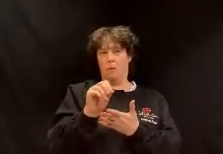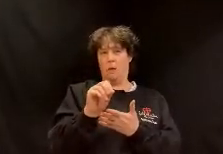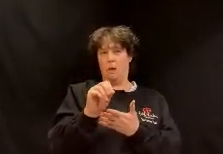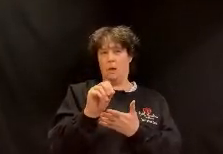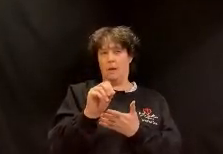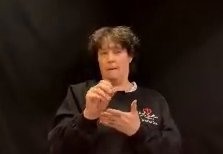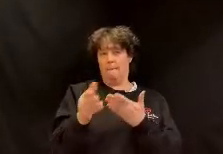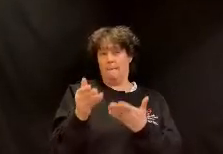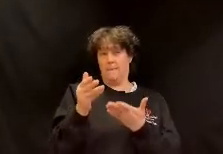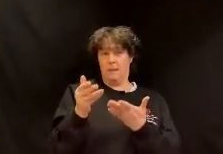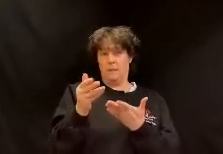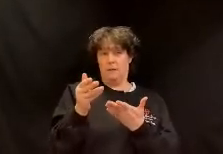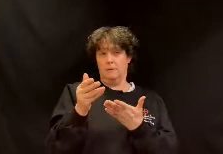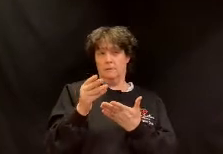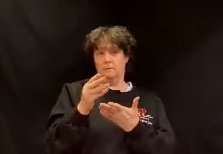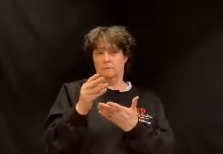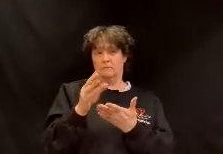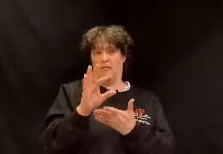Maybe 39, 40.